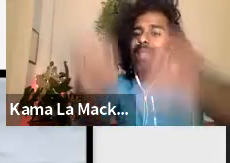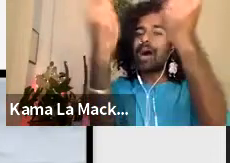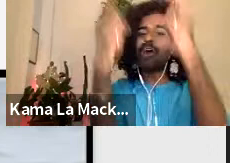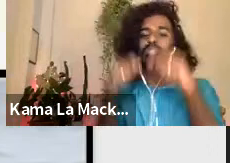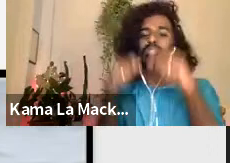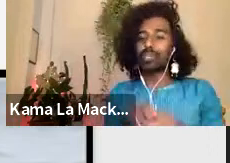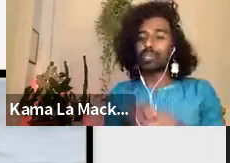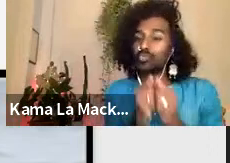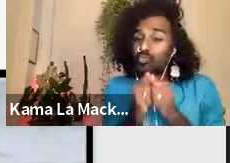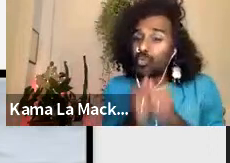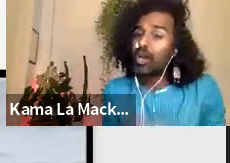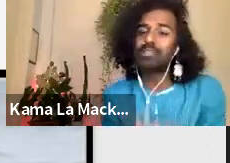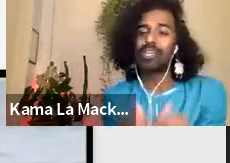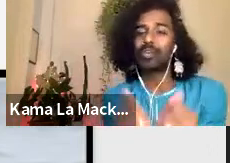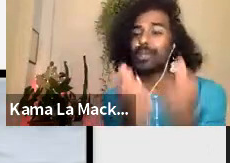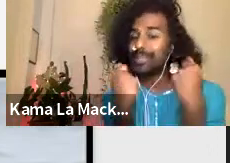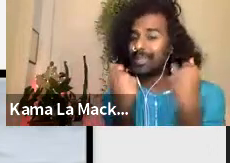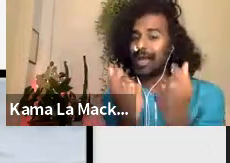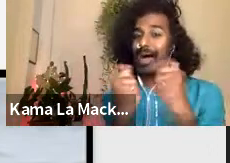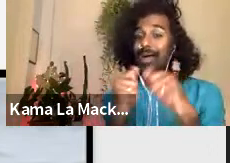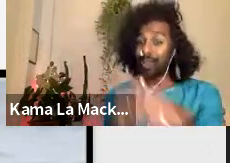then allows me to